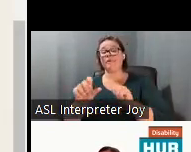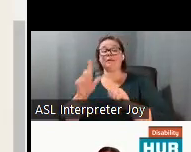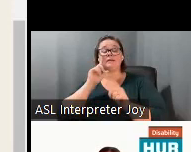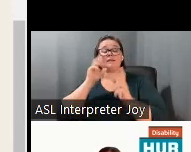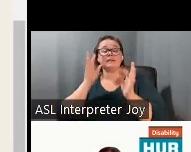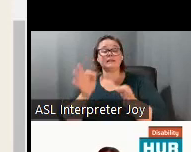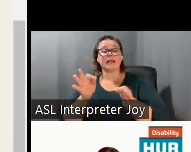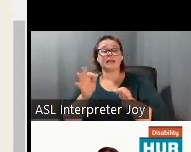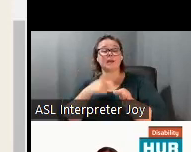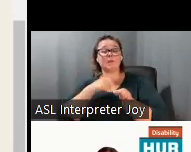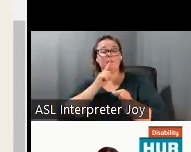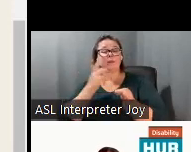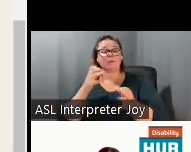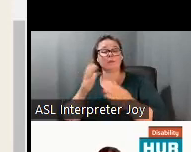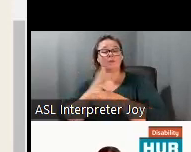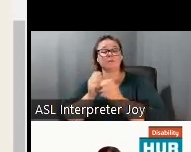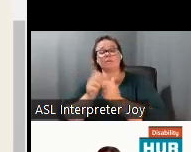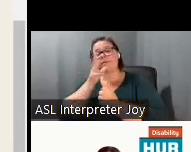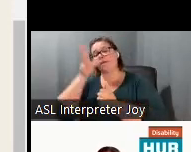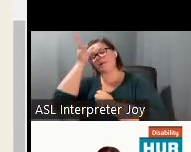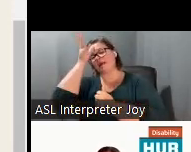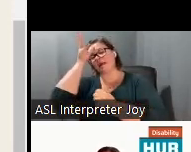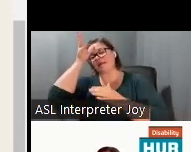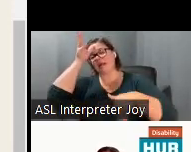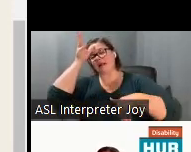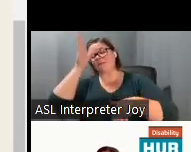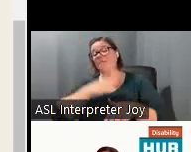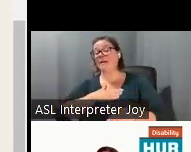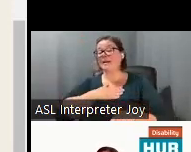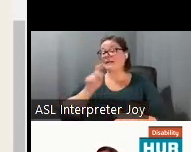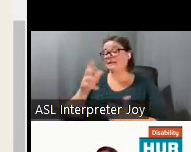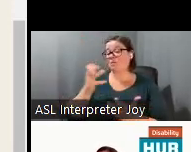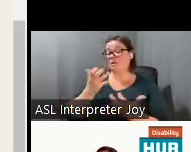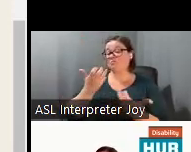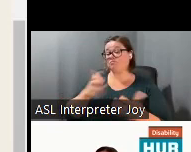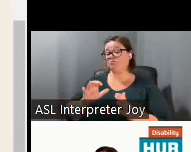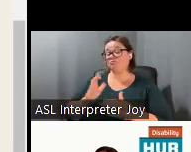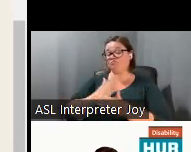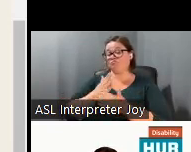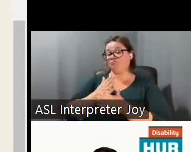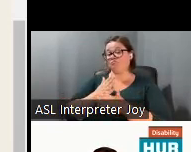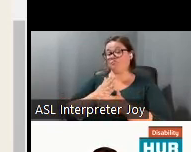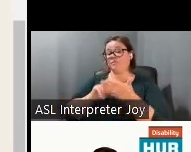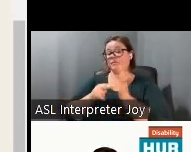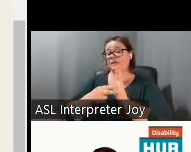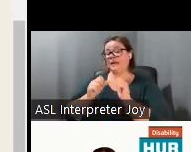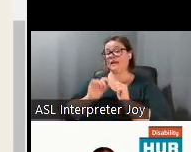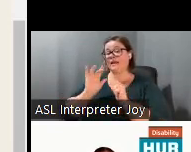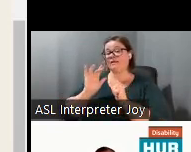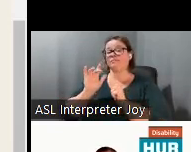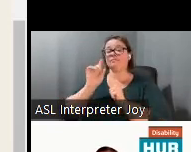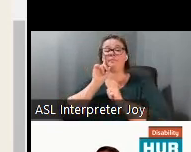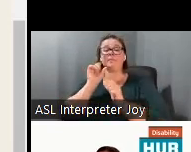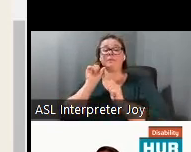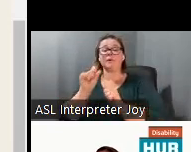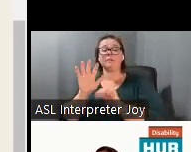I really don't want to share with mom and dad quite yet my needs and wants. So I was thinking that we could, well,